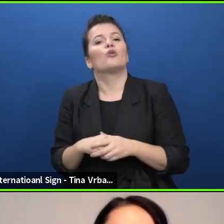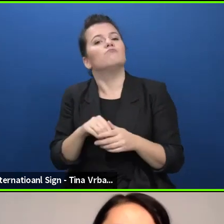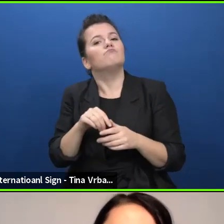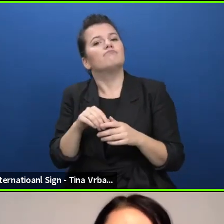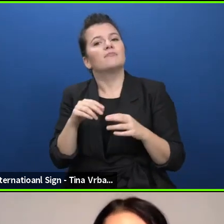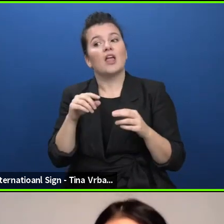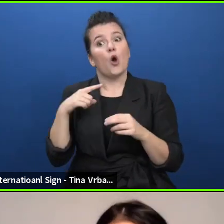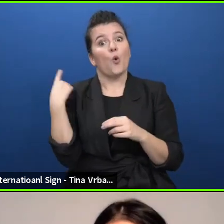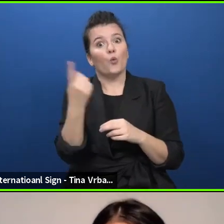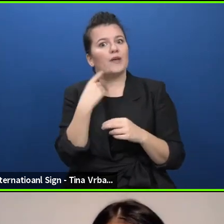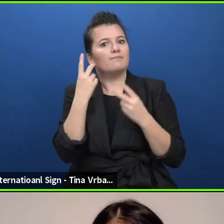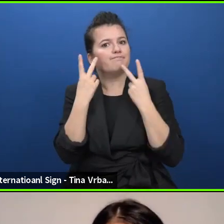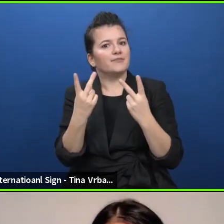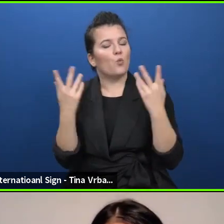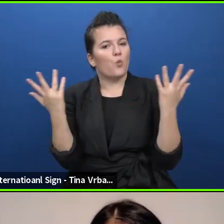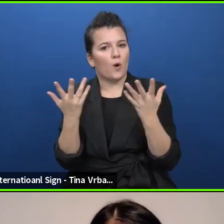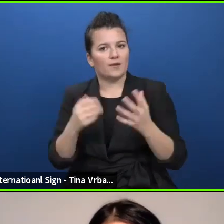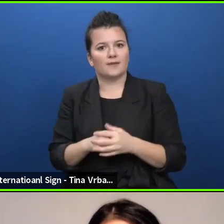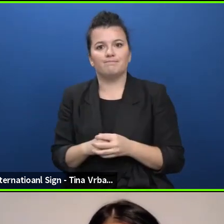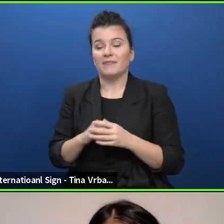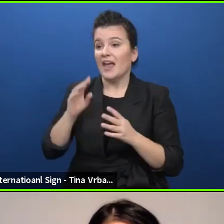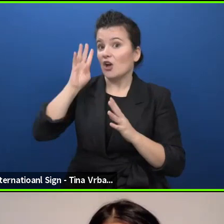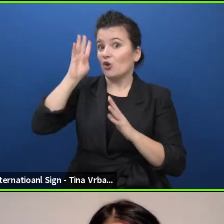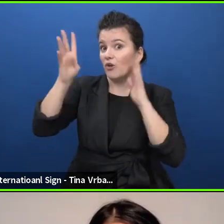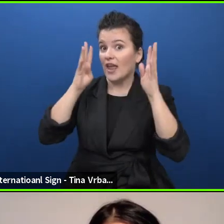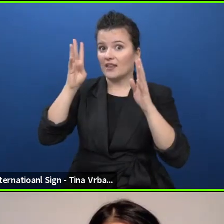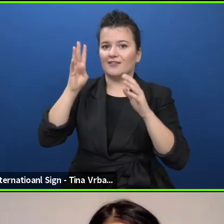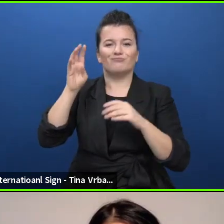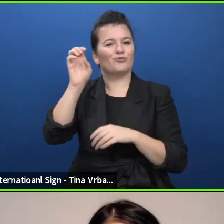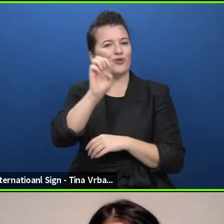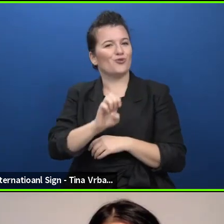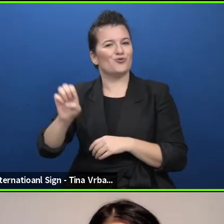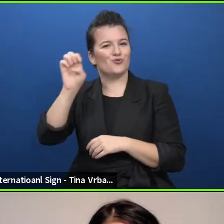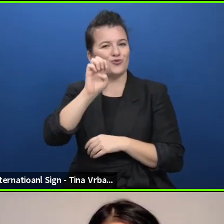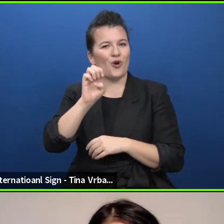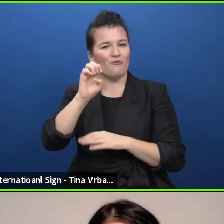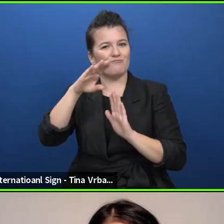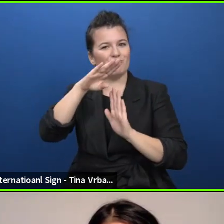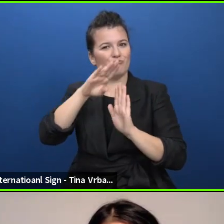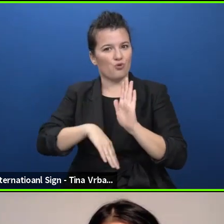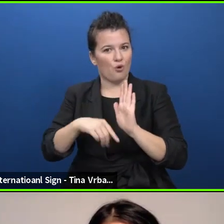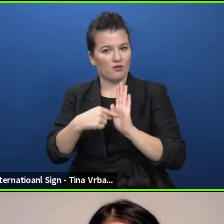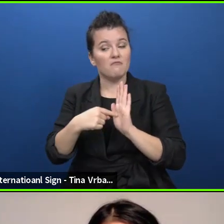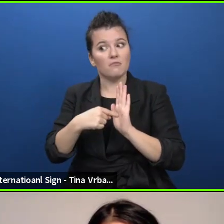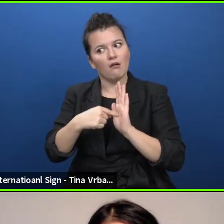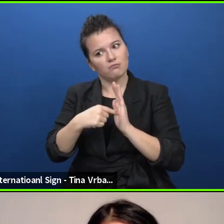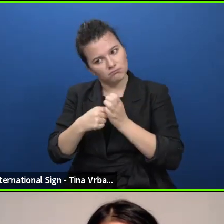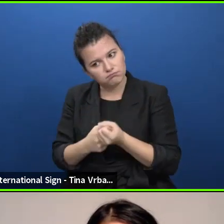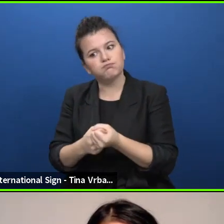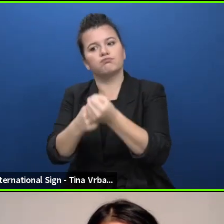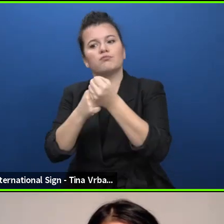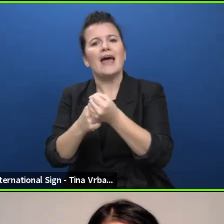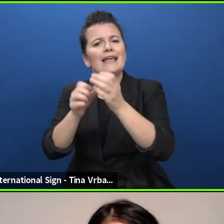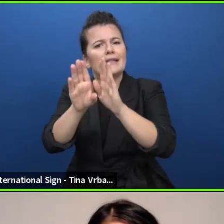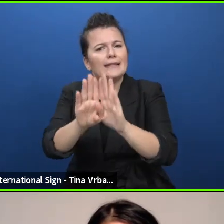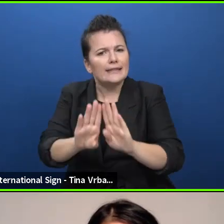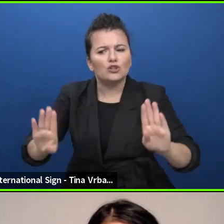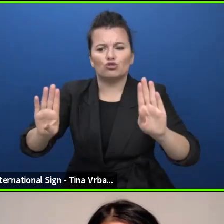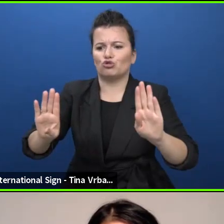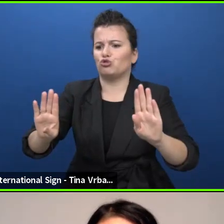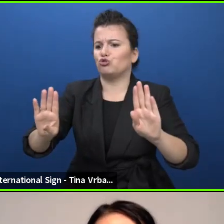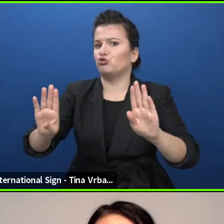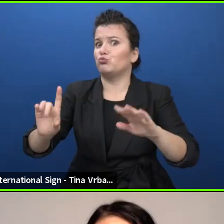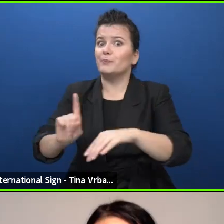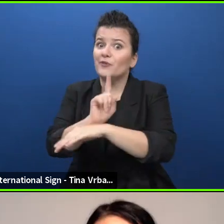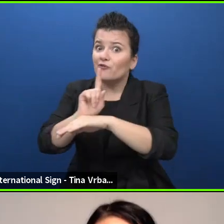programme does a lot of things for the performing arts and for the theatre, but that there may be other issues that